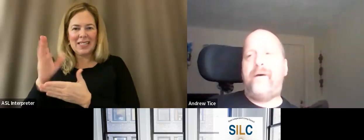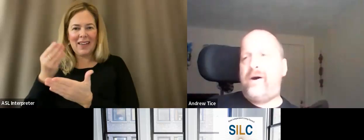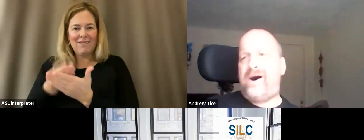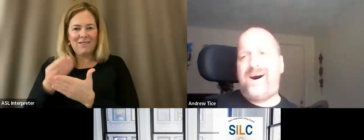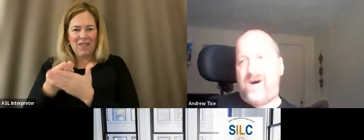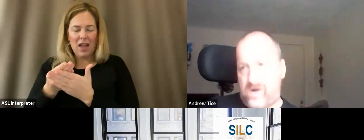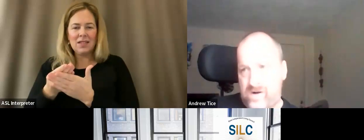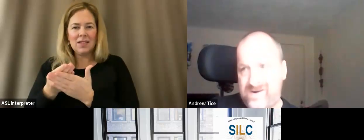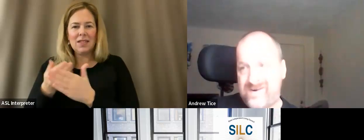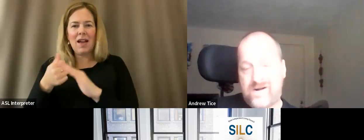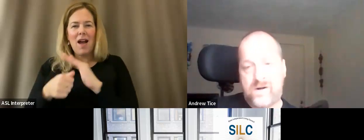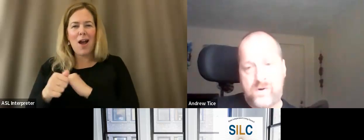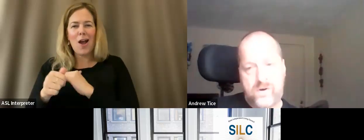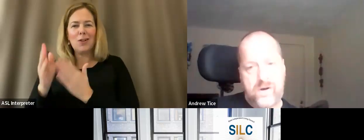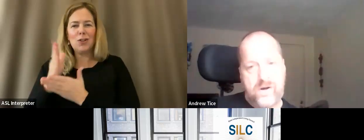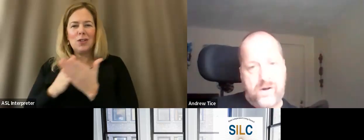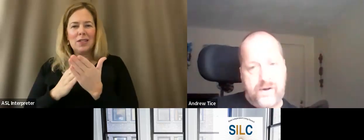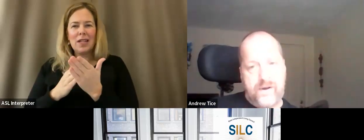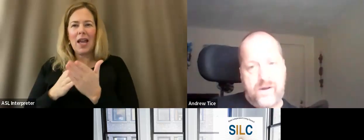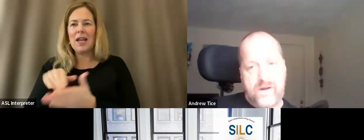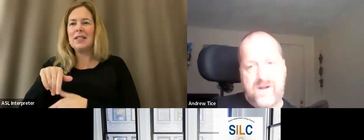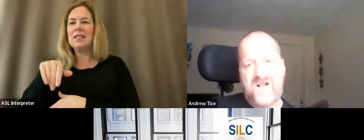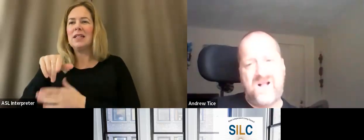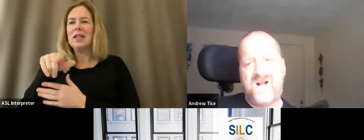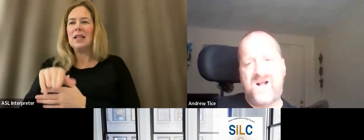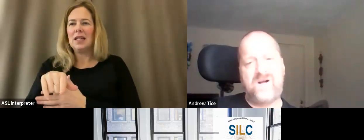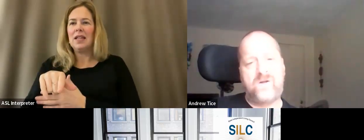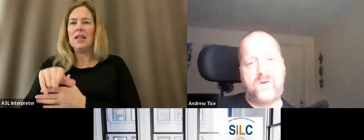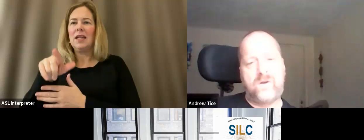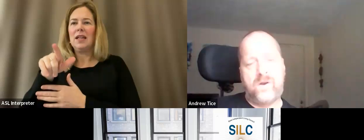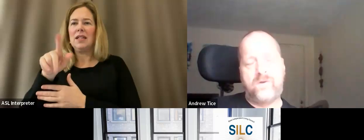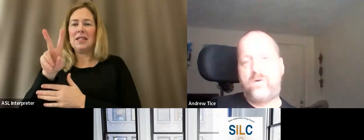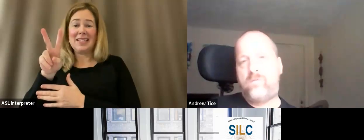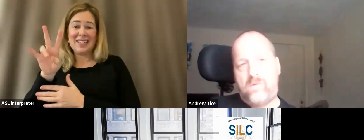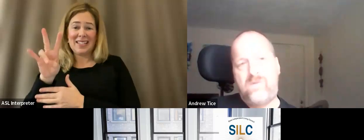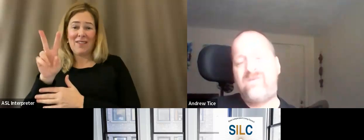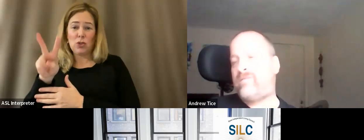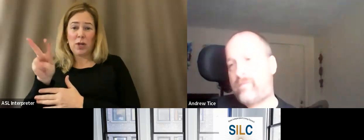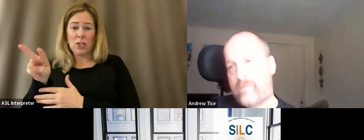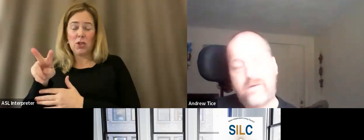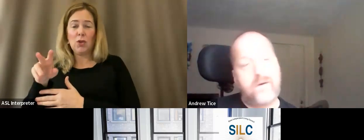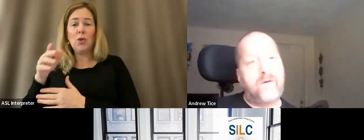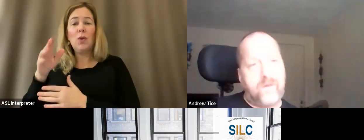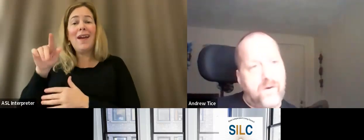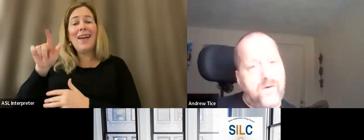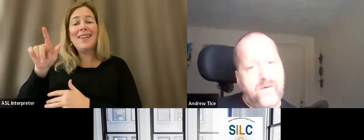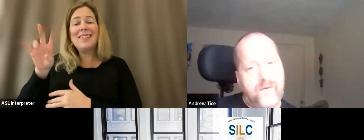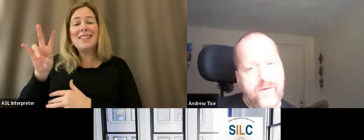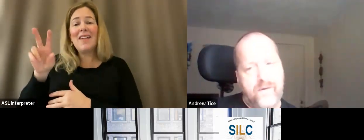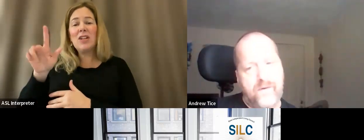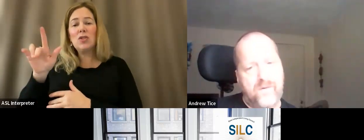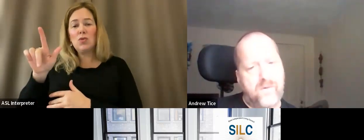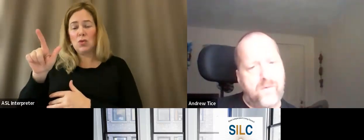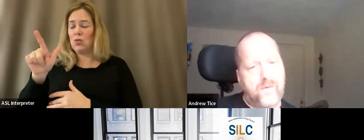the responsibility of ACL and OILP. And under Section 723, the responsibility for